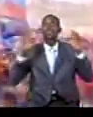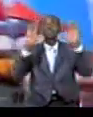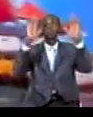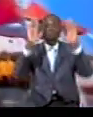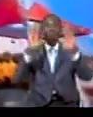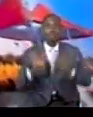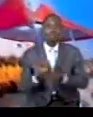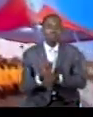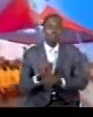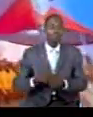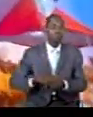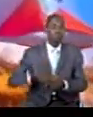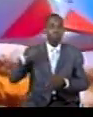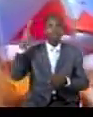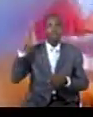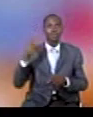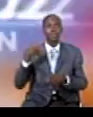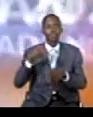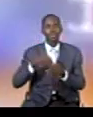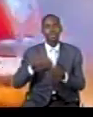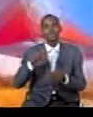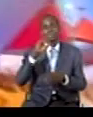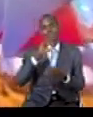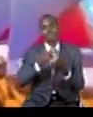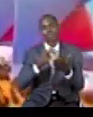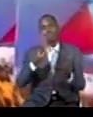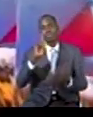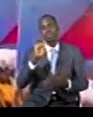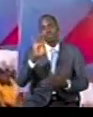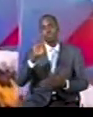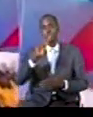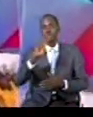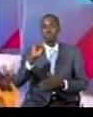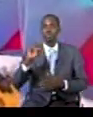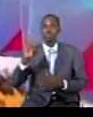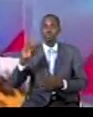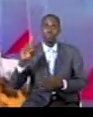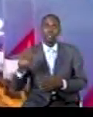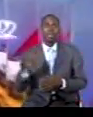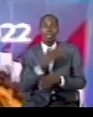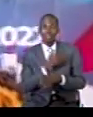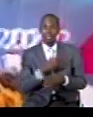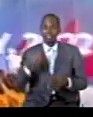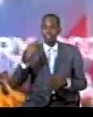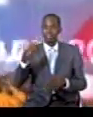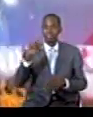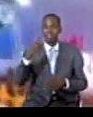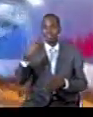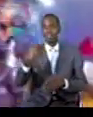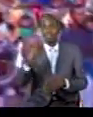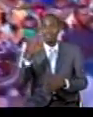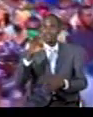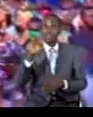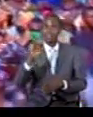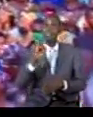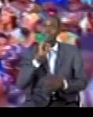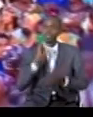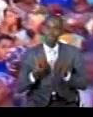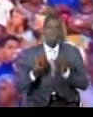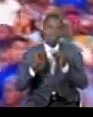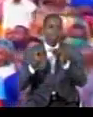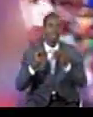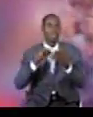explosion. We're in 2022 and the GCK is still on. January was total